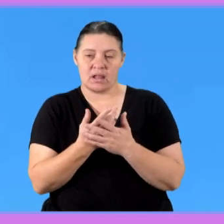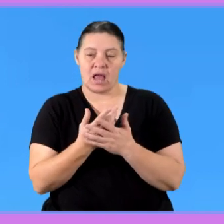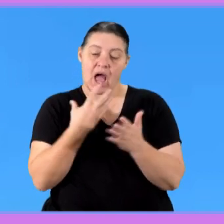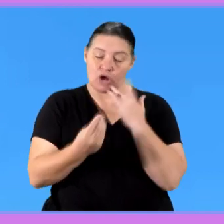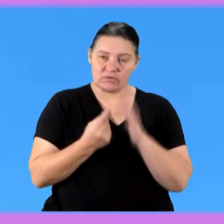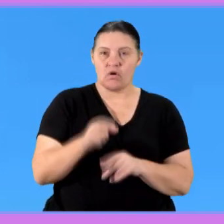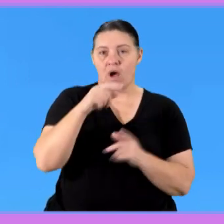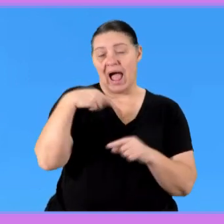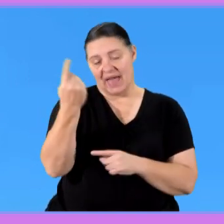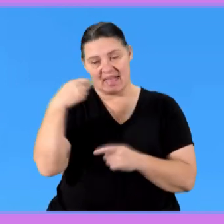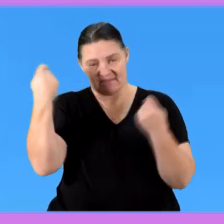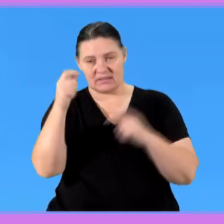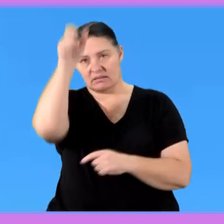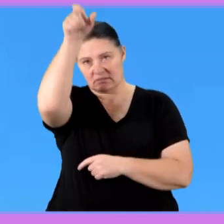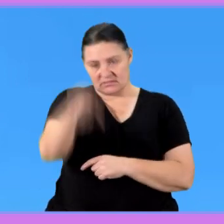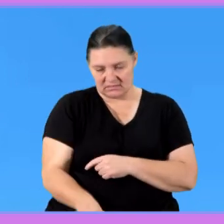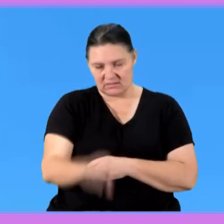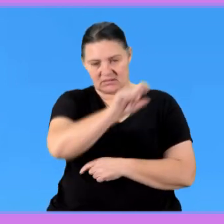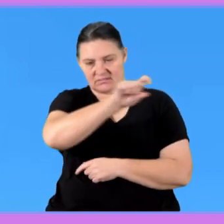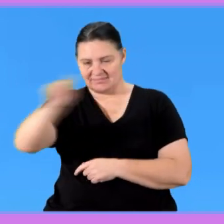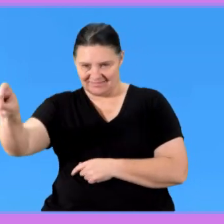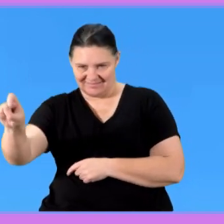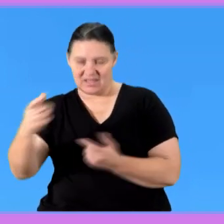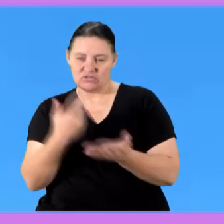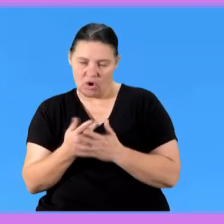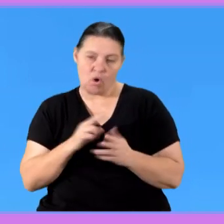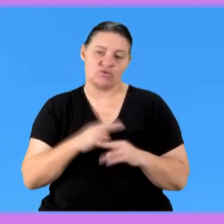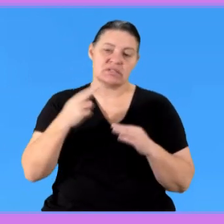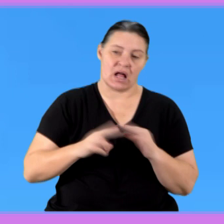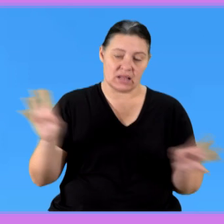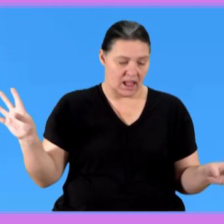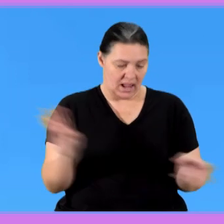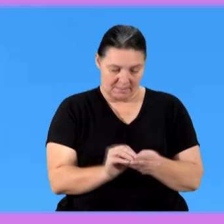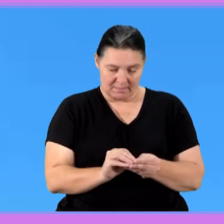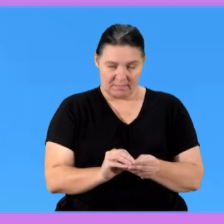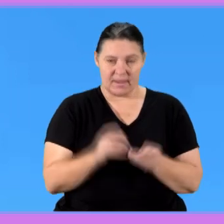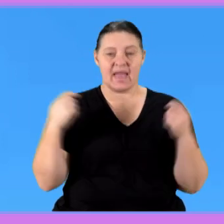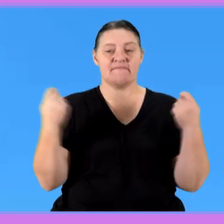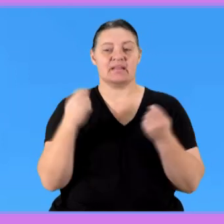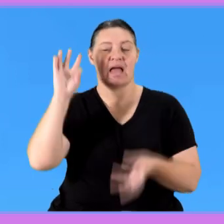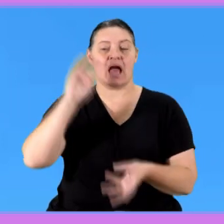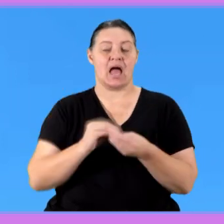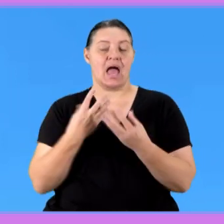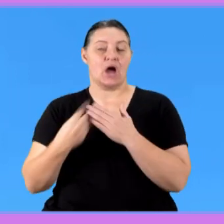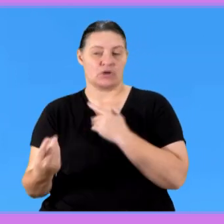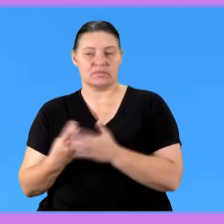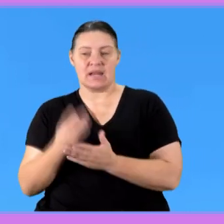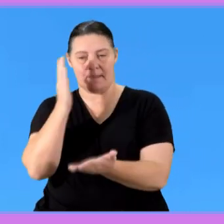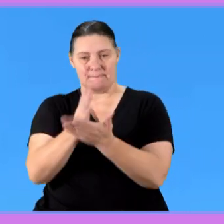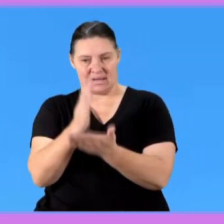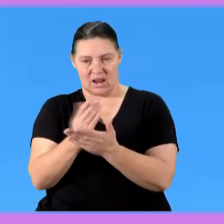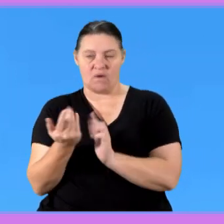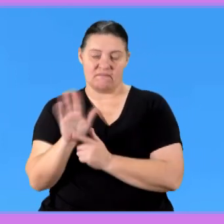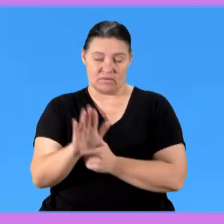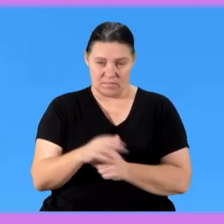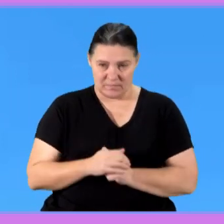possible outcomes of the other event across a row, and the resulting compound event outcomes displayed in the